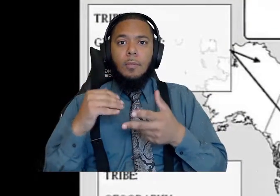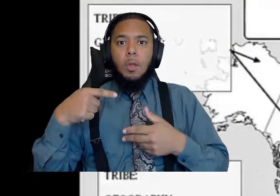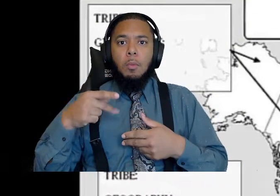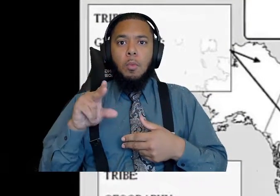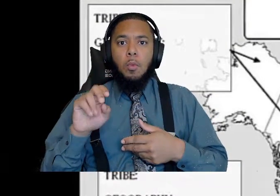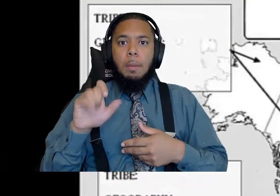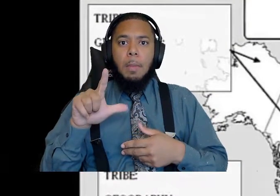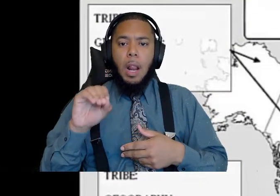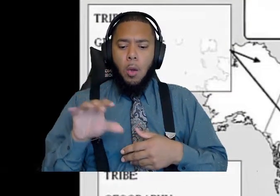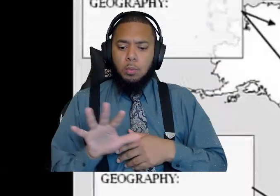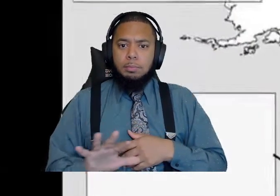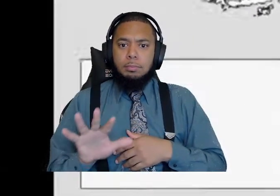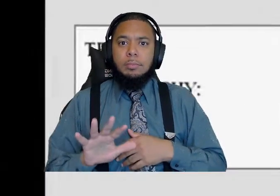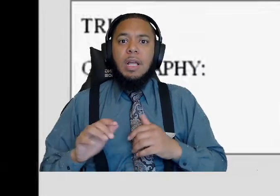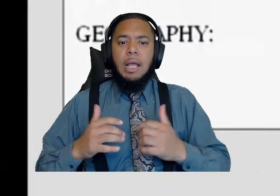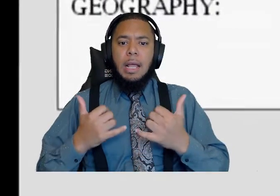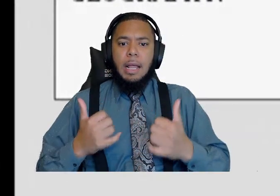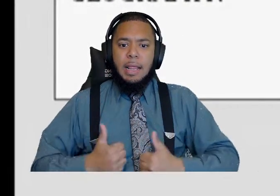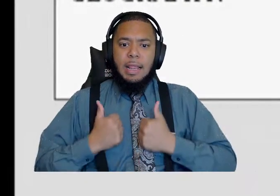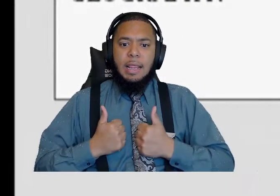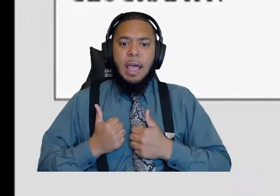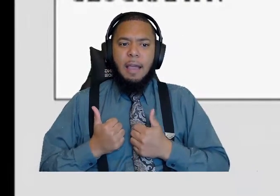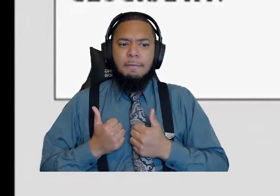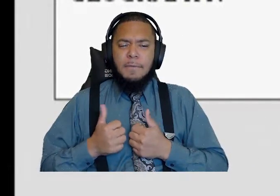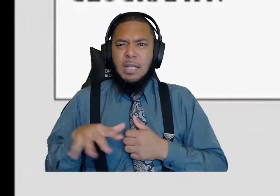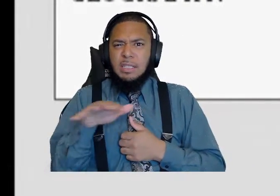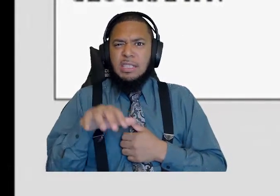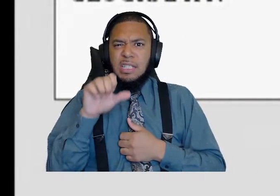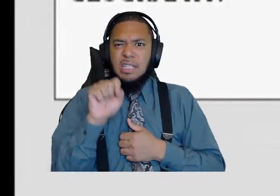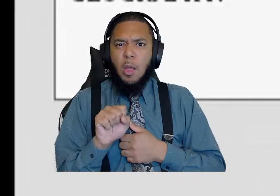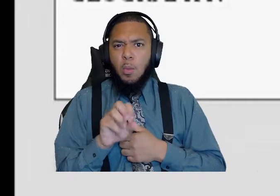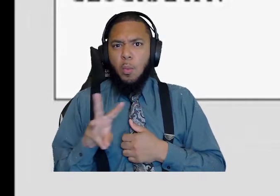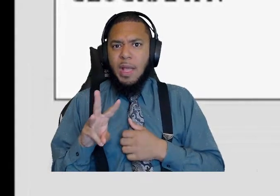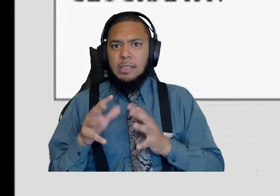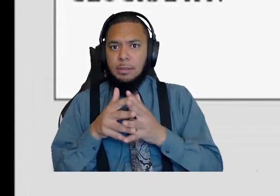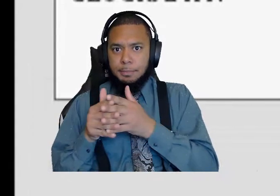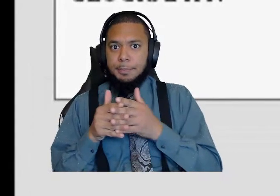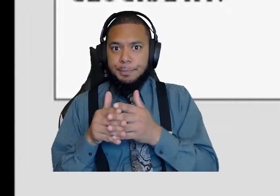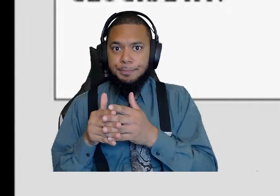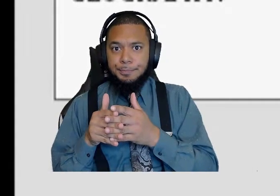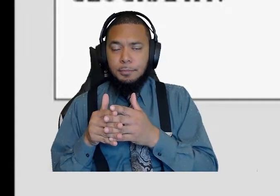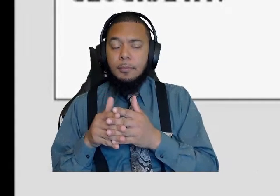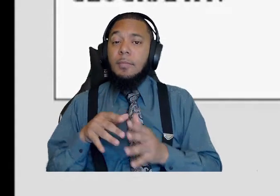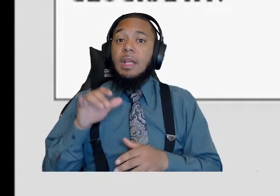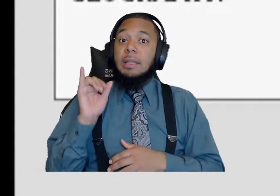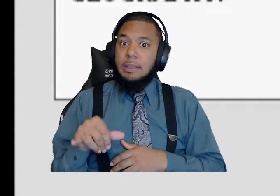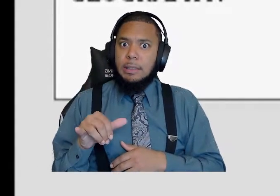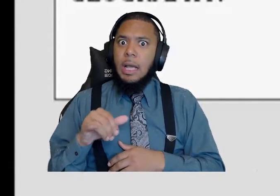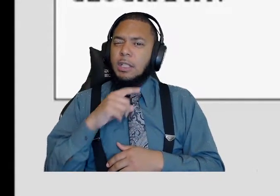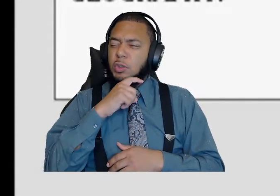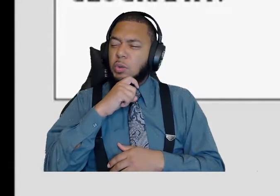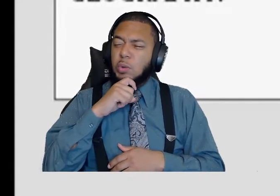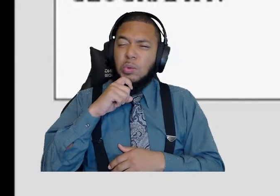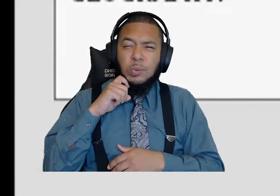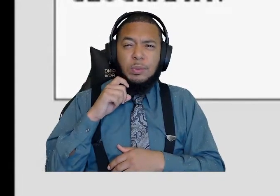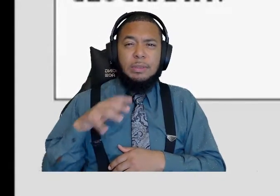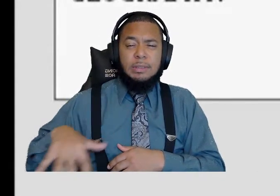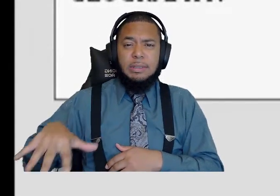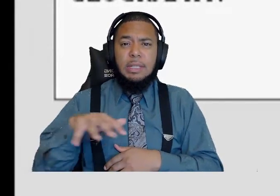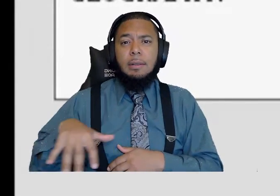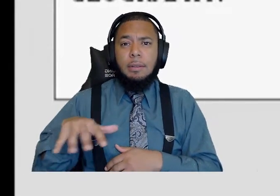The Pueblos live in what is now present-day southwest United States. This is a desert area, and it also has